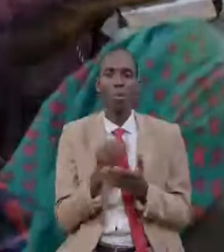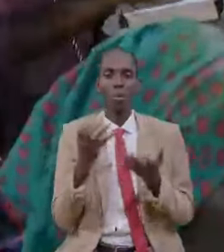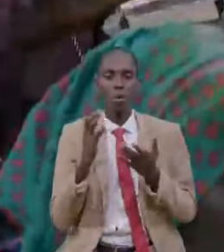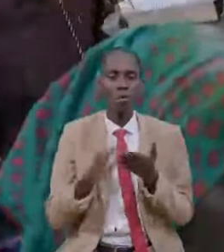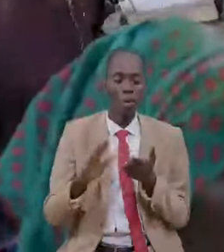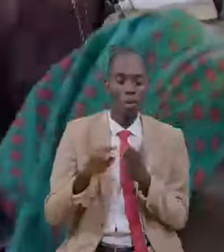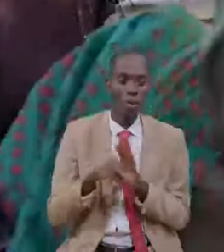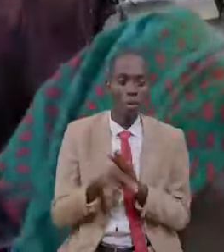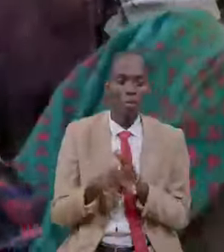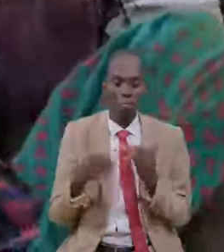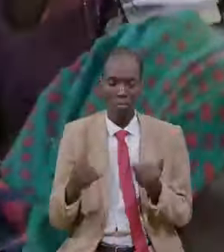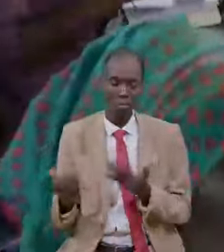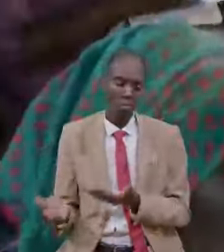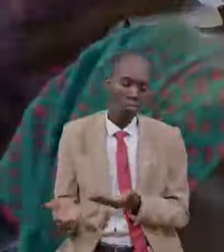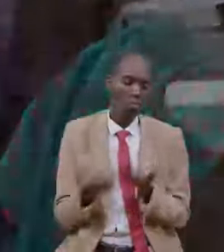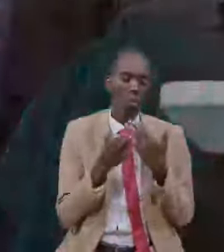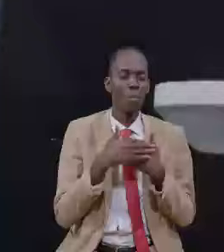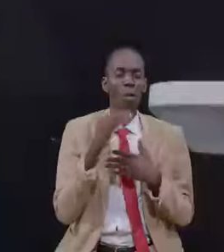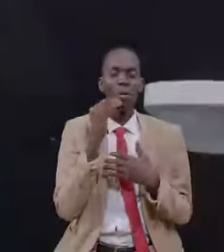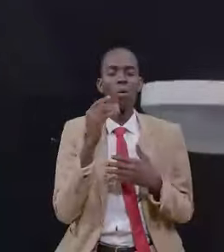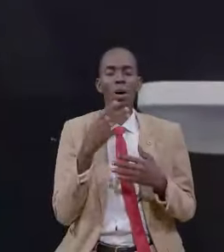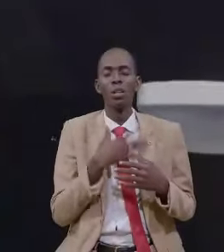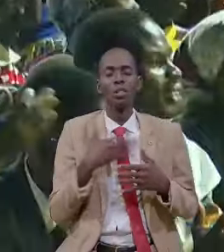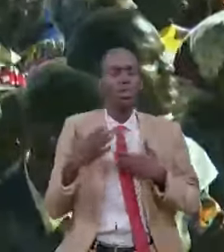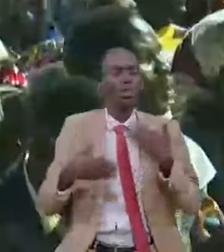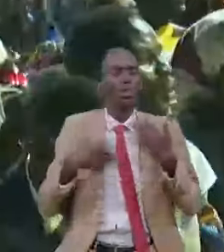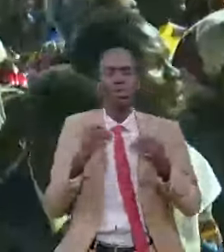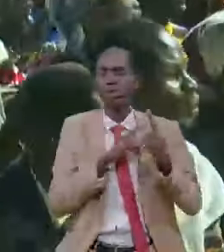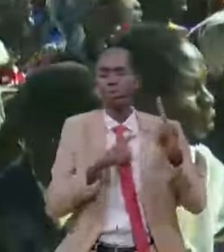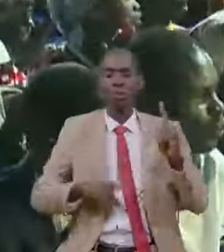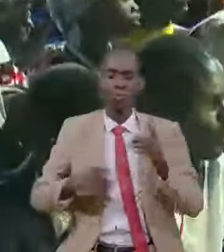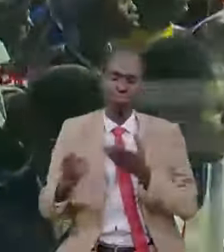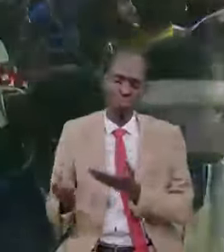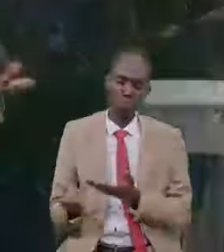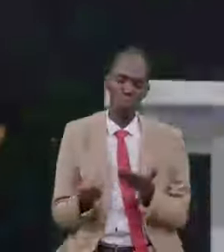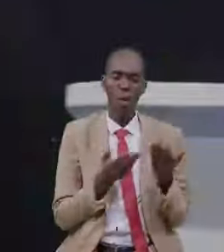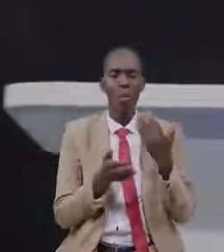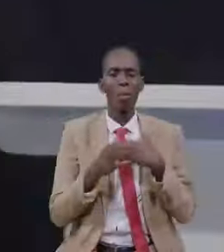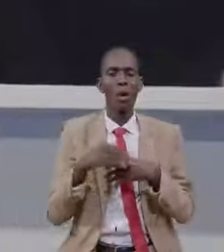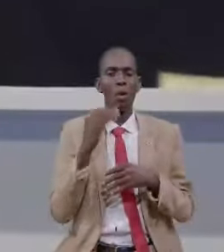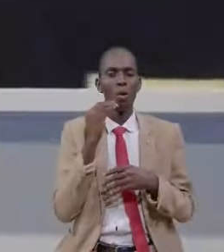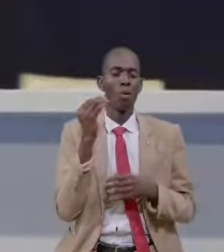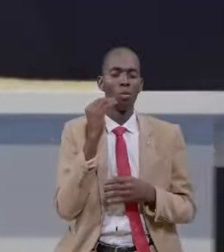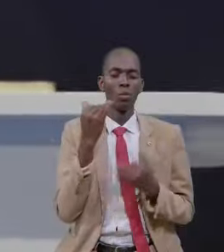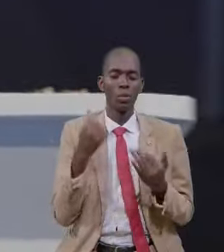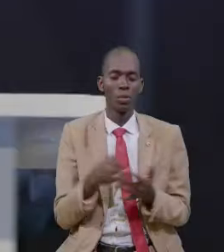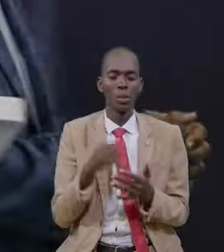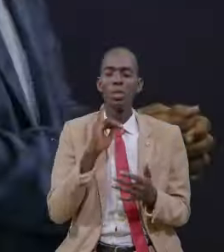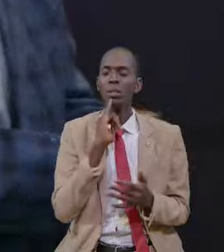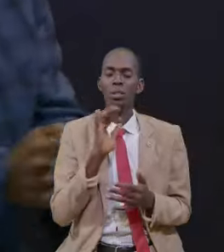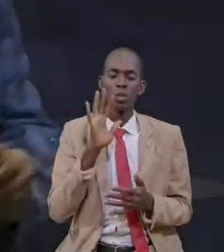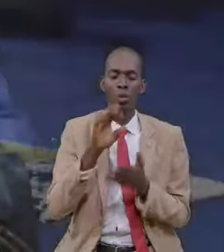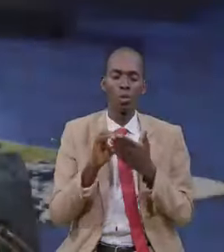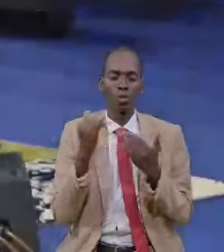Forgiveness and the joy of the Lord. It is just tonight. Look at verse 24. In